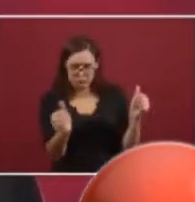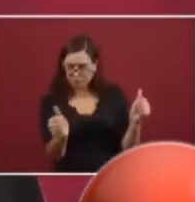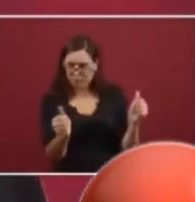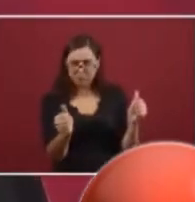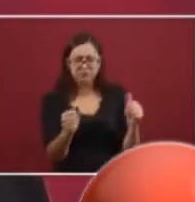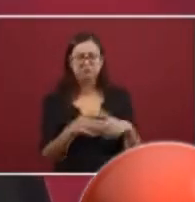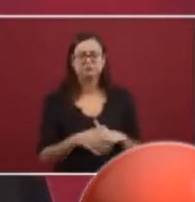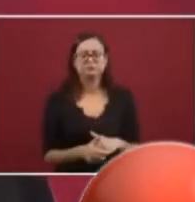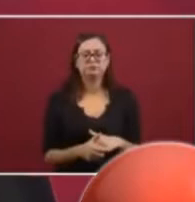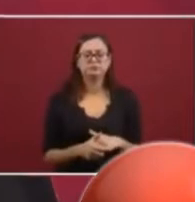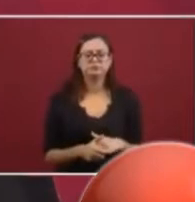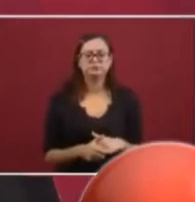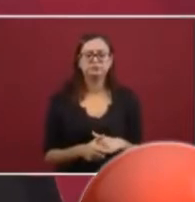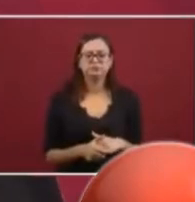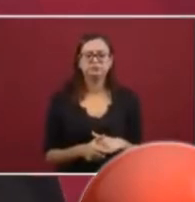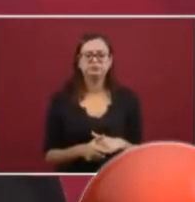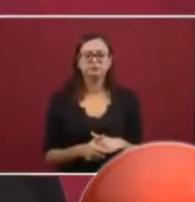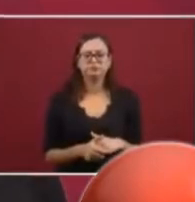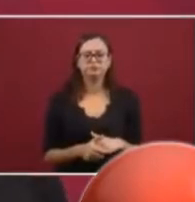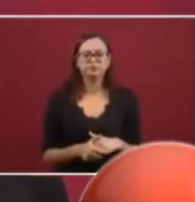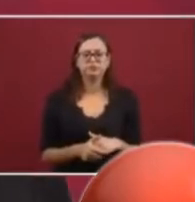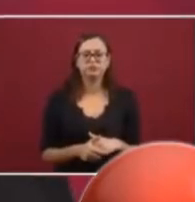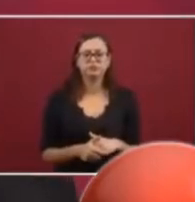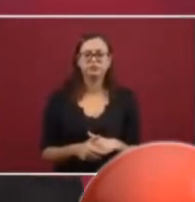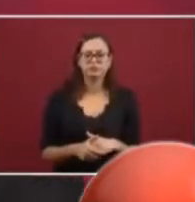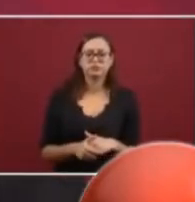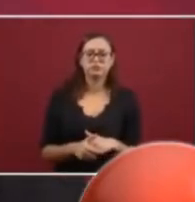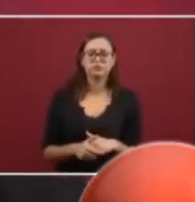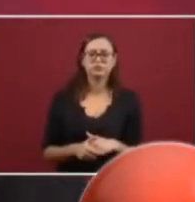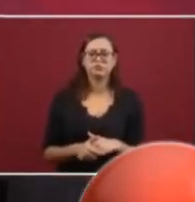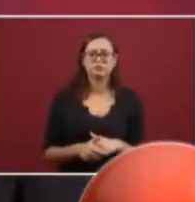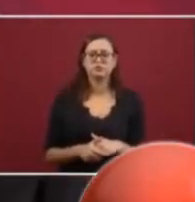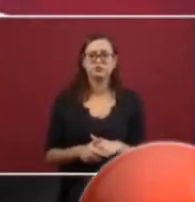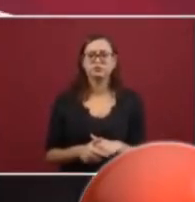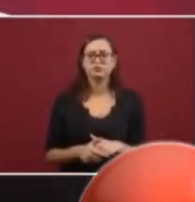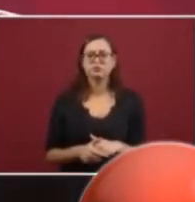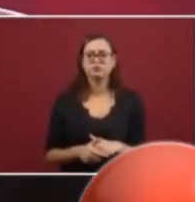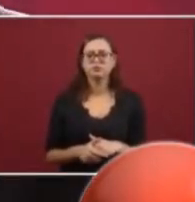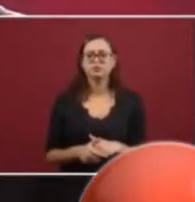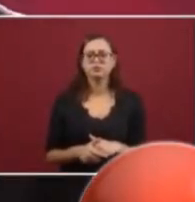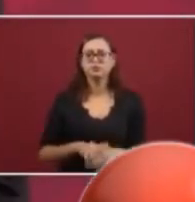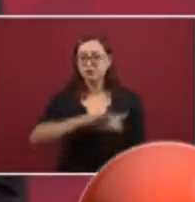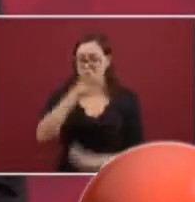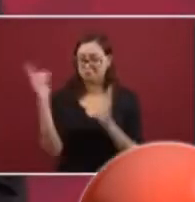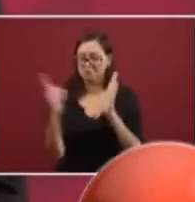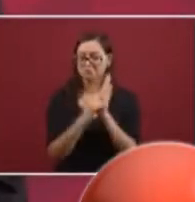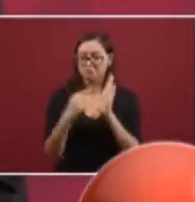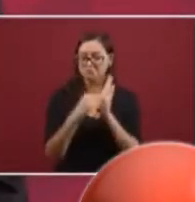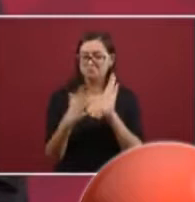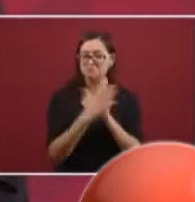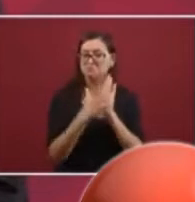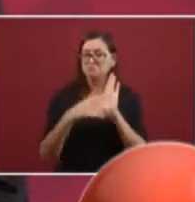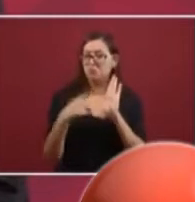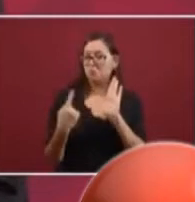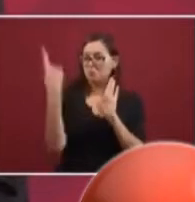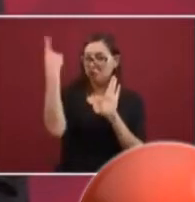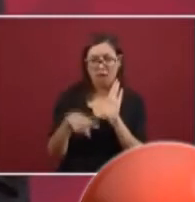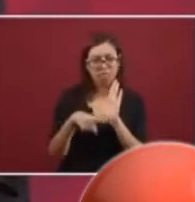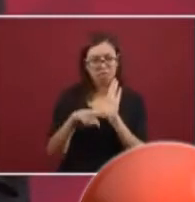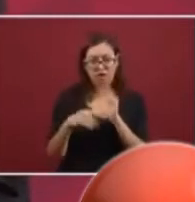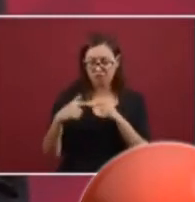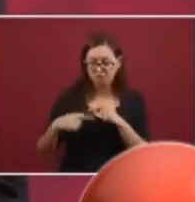and that even with that legal mandate, we made the decision